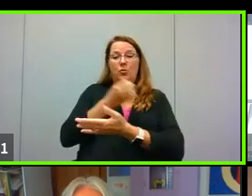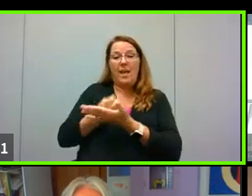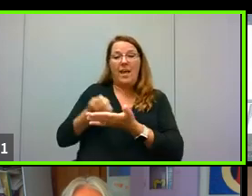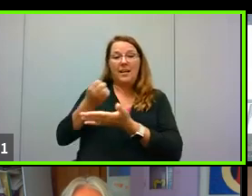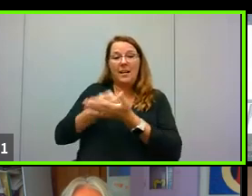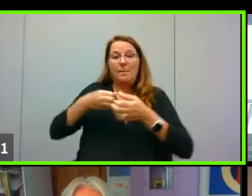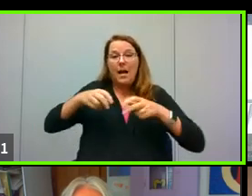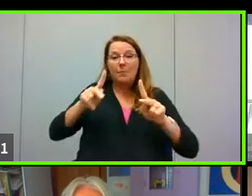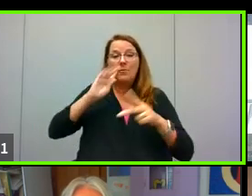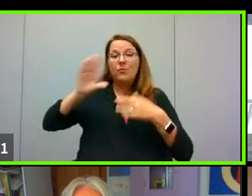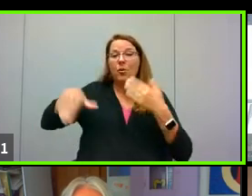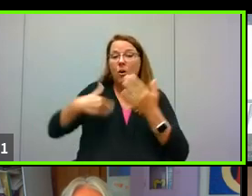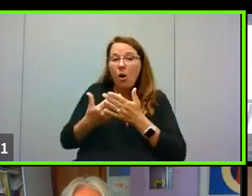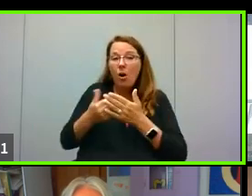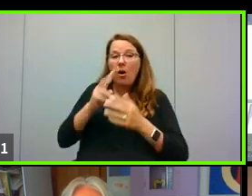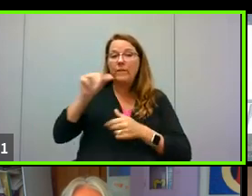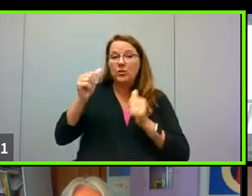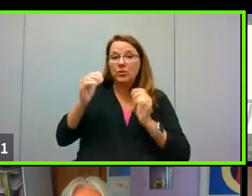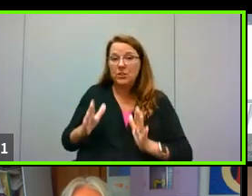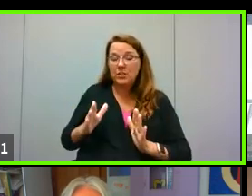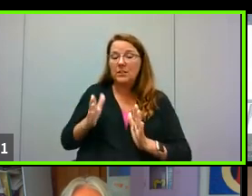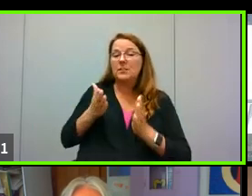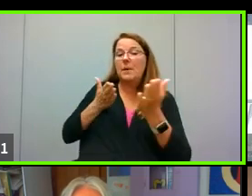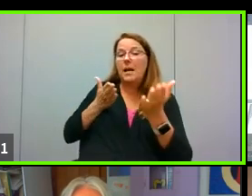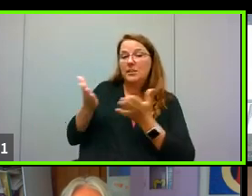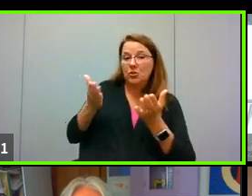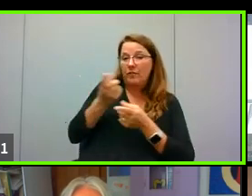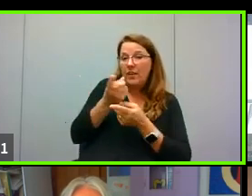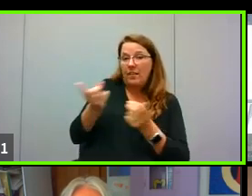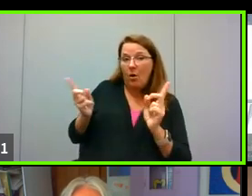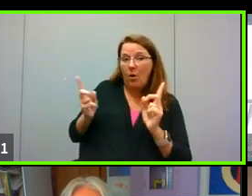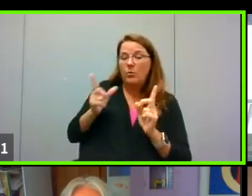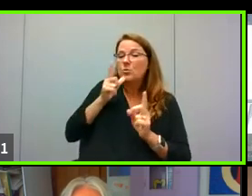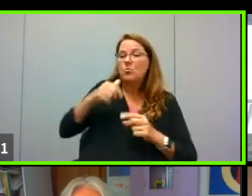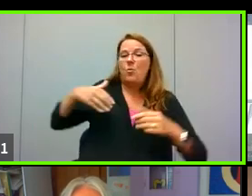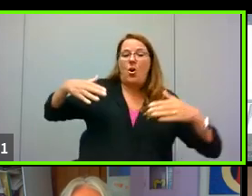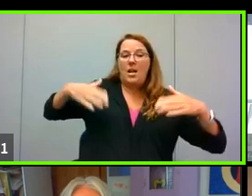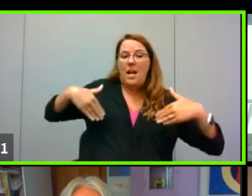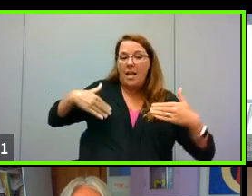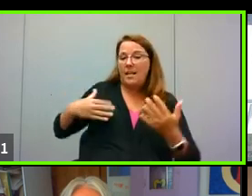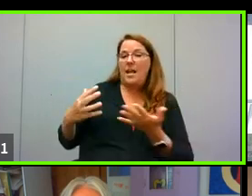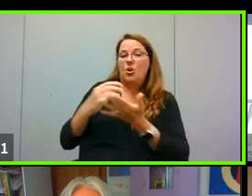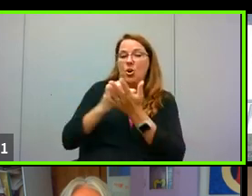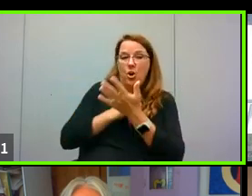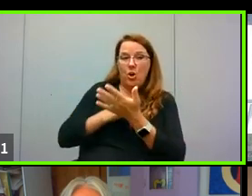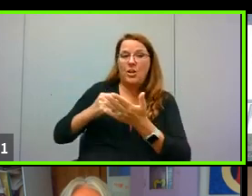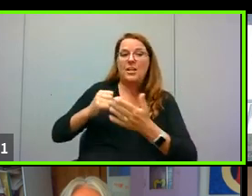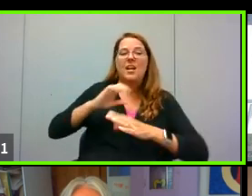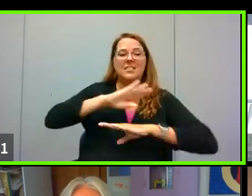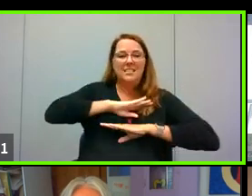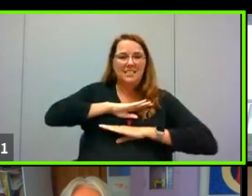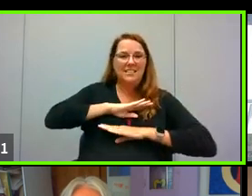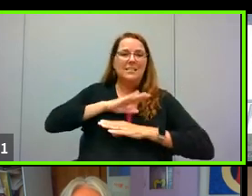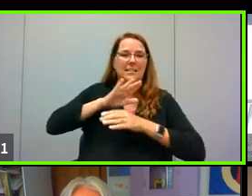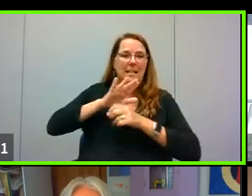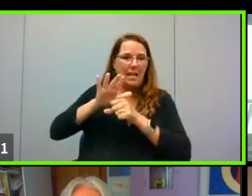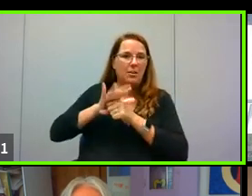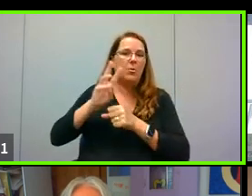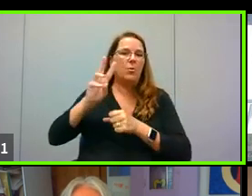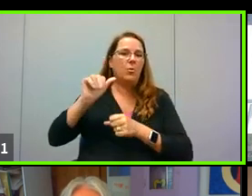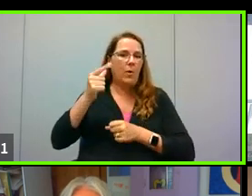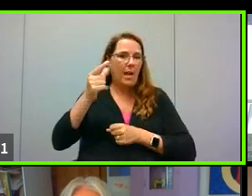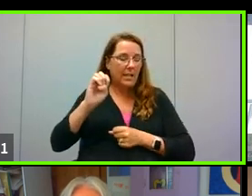all Virginians by serving those who are not yet earning a sustainable wage, and